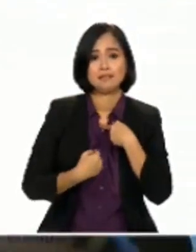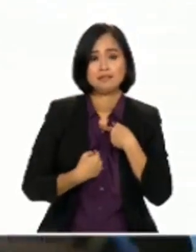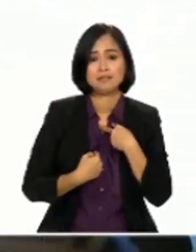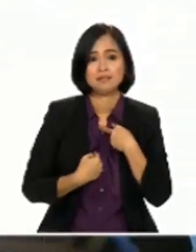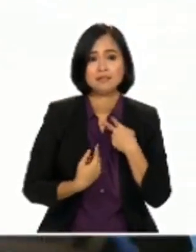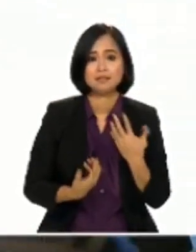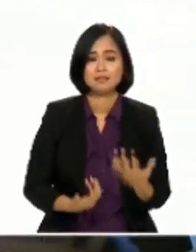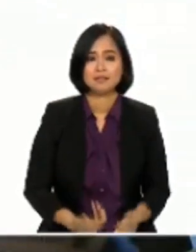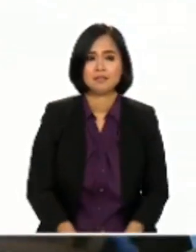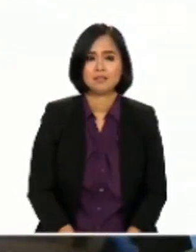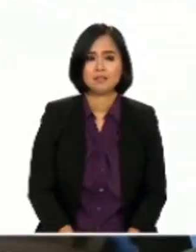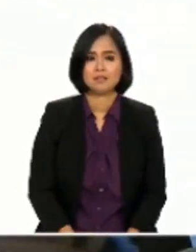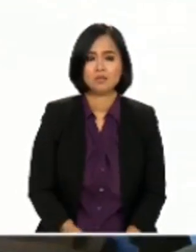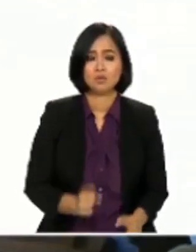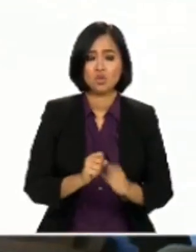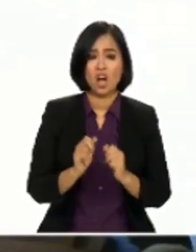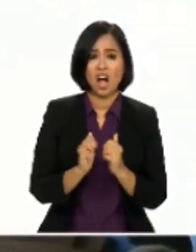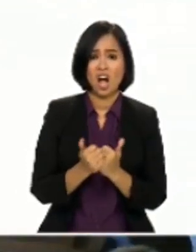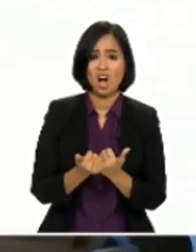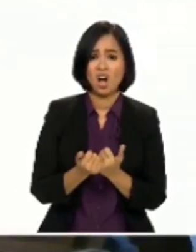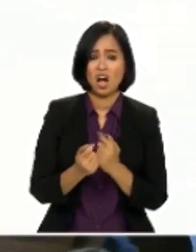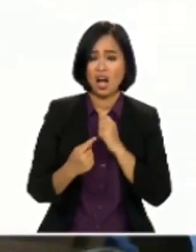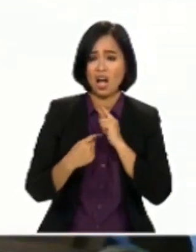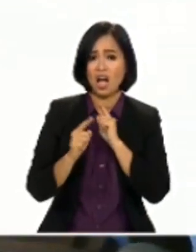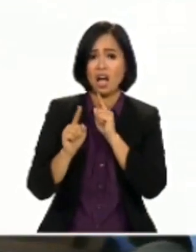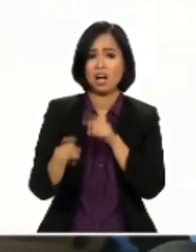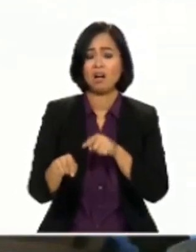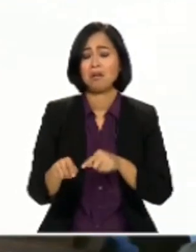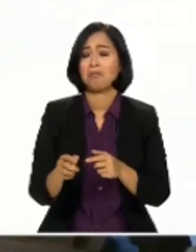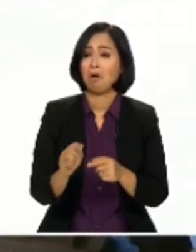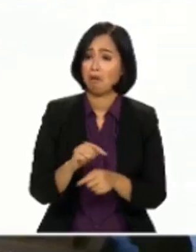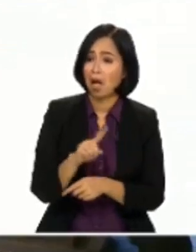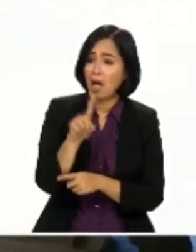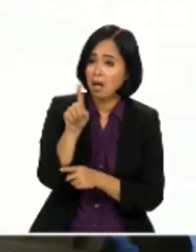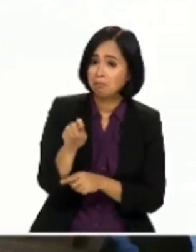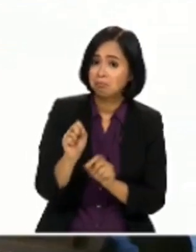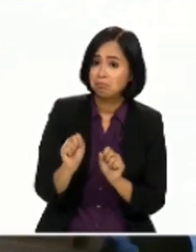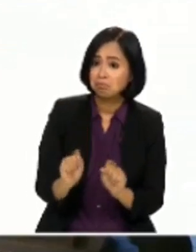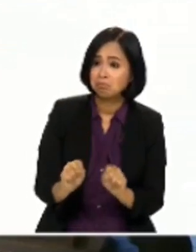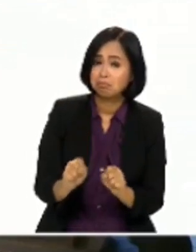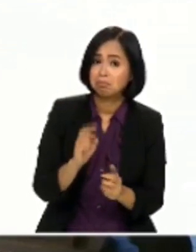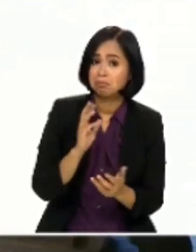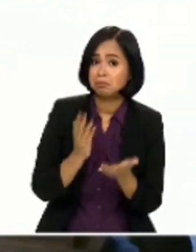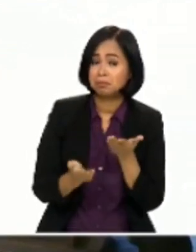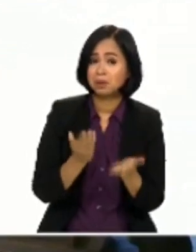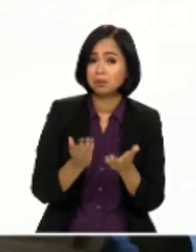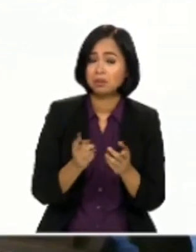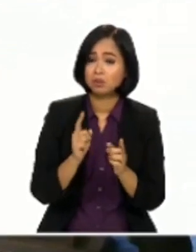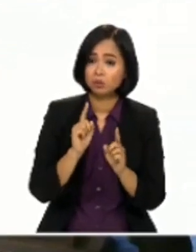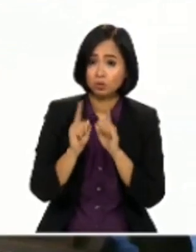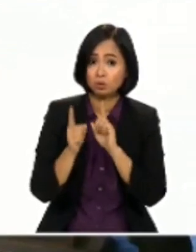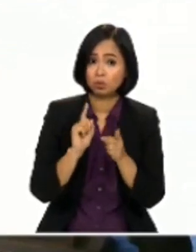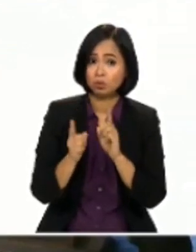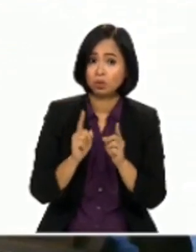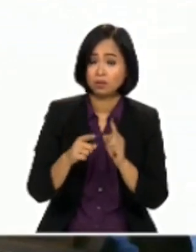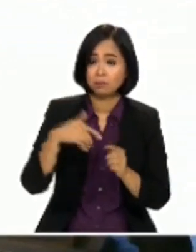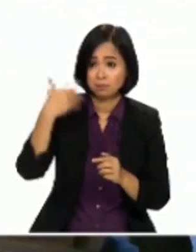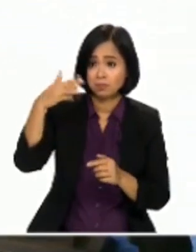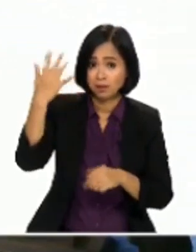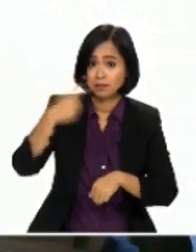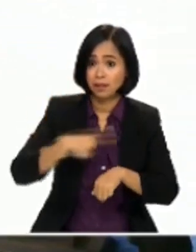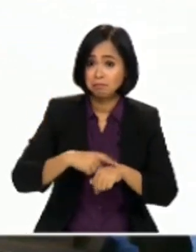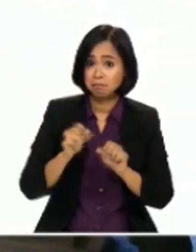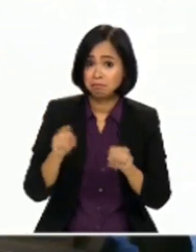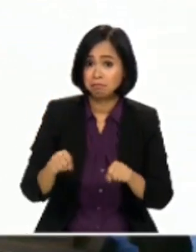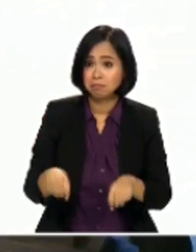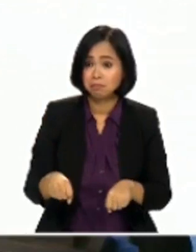So, what did I answer? Well, then maybe, sir, we can talk about this at some other time.